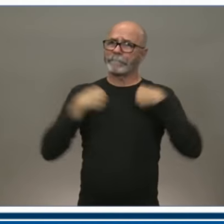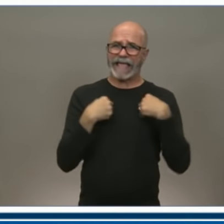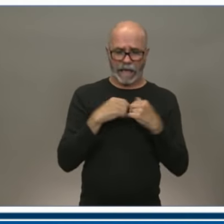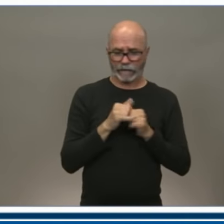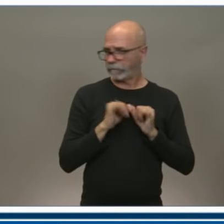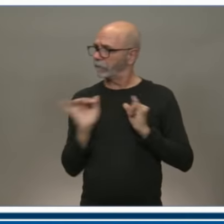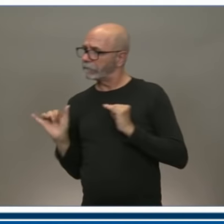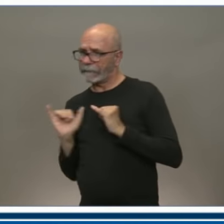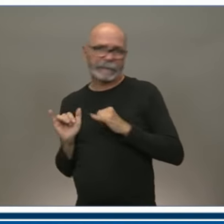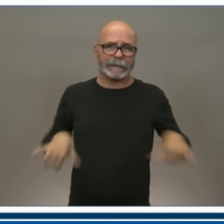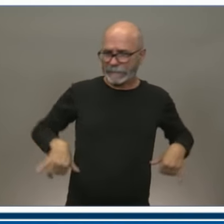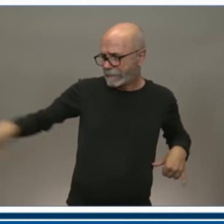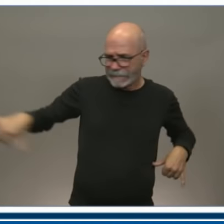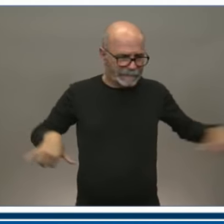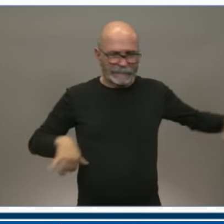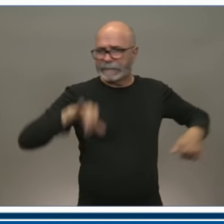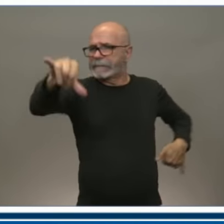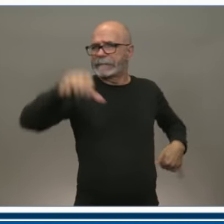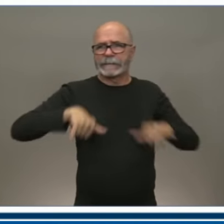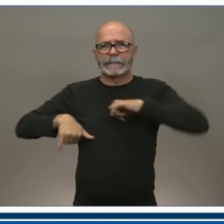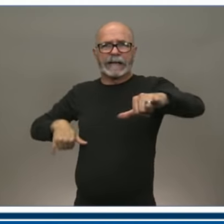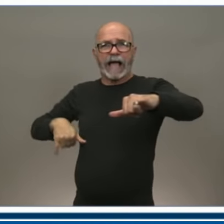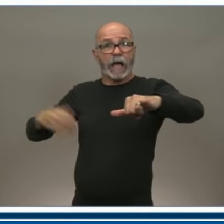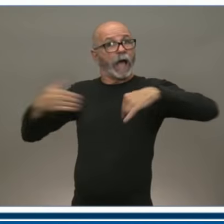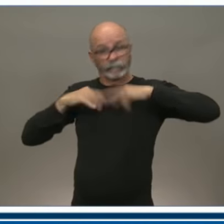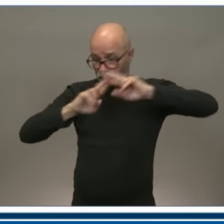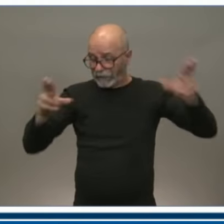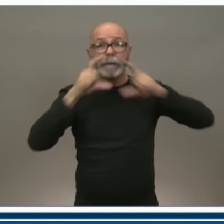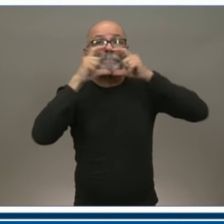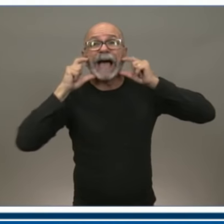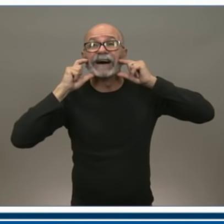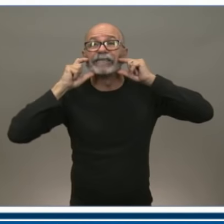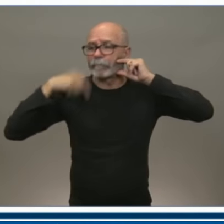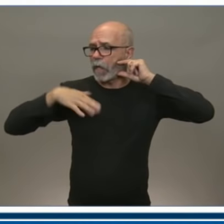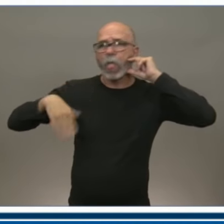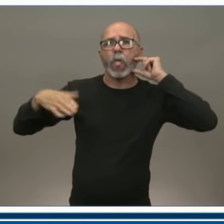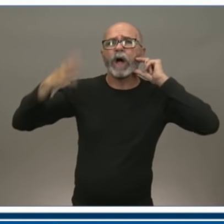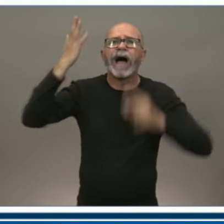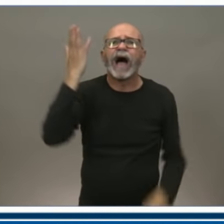to not wear a mask, you're wearing a mask and wearing it properly? So I don't want to,